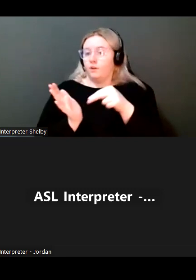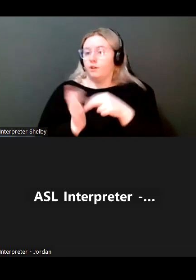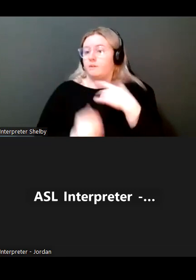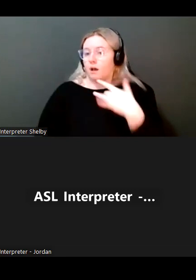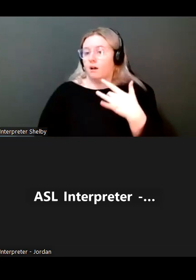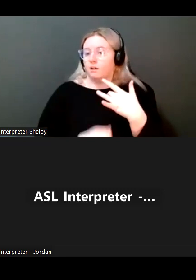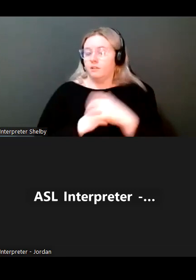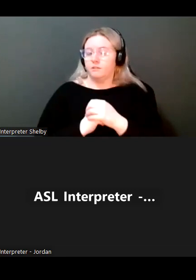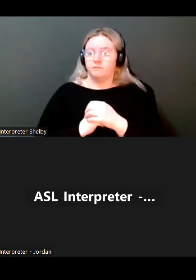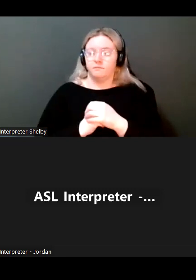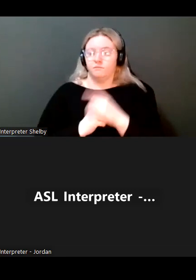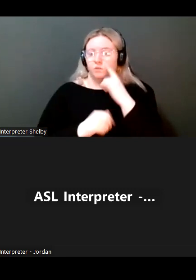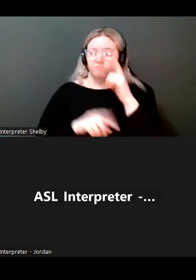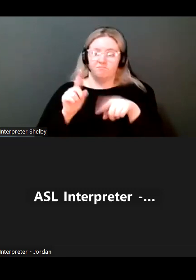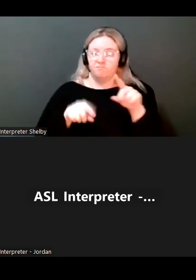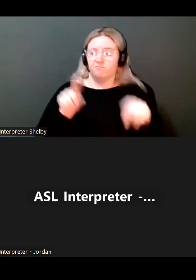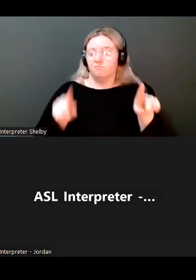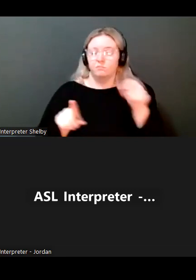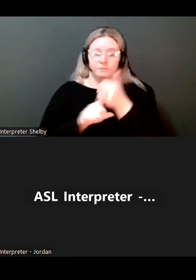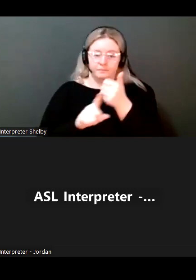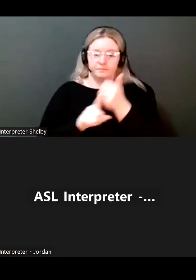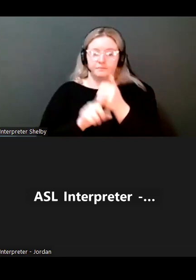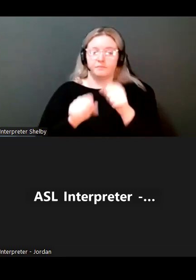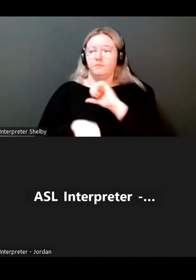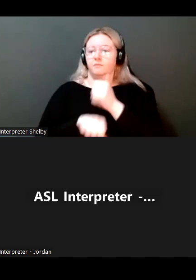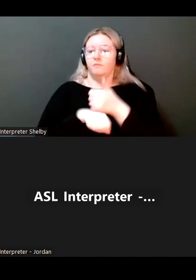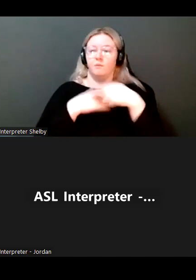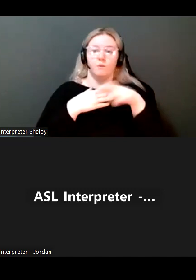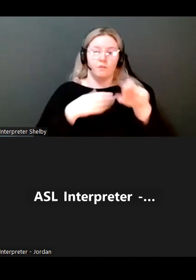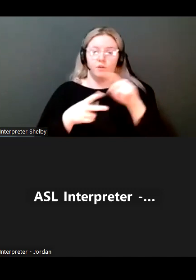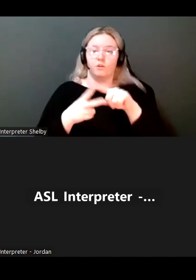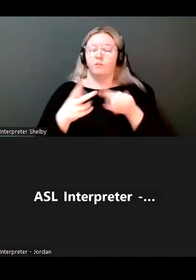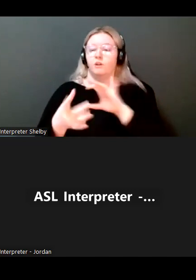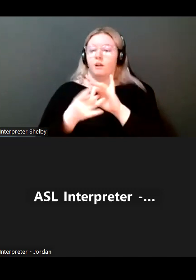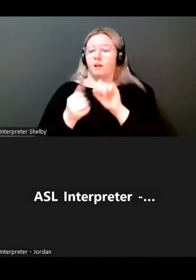help with various things. So they can also do the referrals and connect you to mental health and addiction services through the health line.